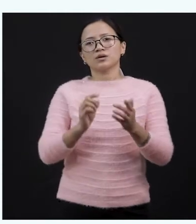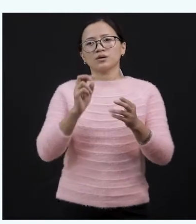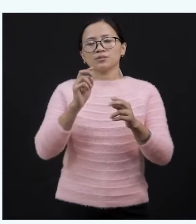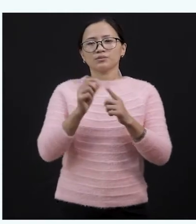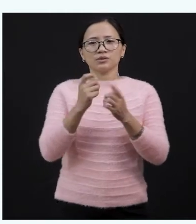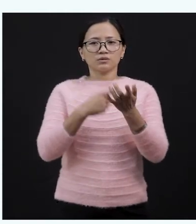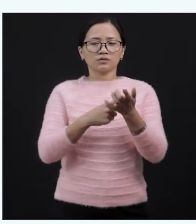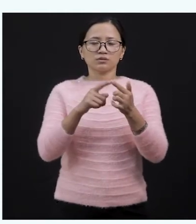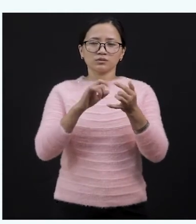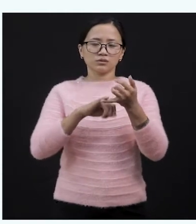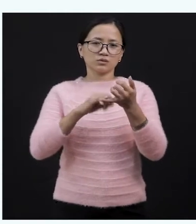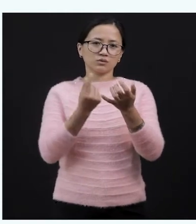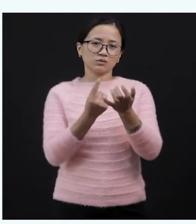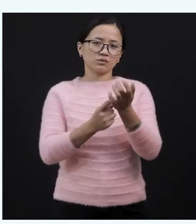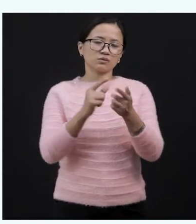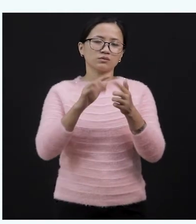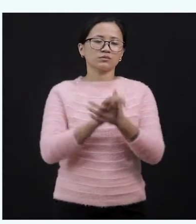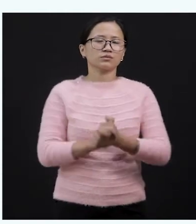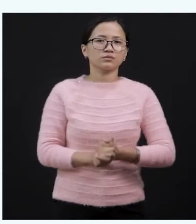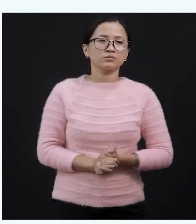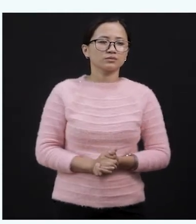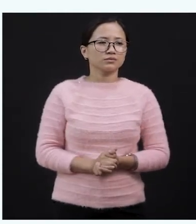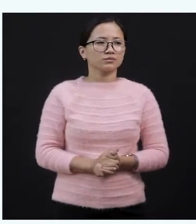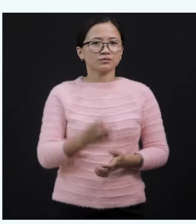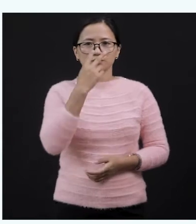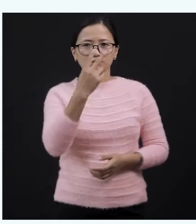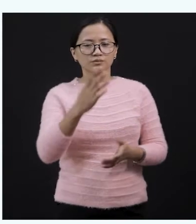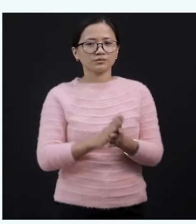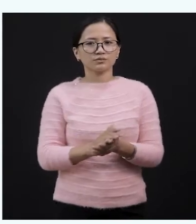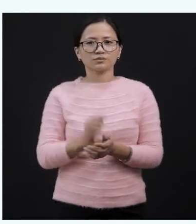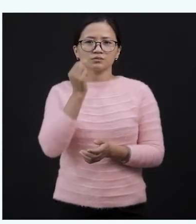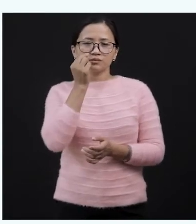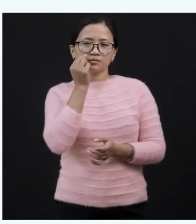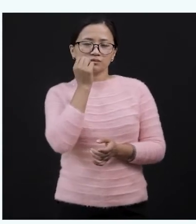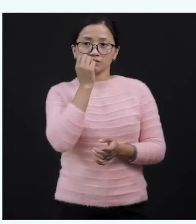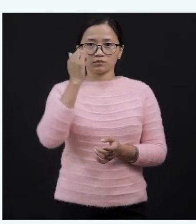Okay? Air exerts pressure. Do you see this guy here?